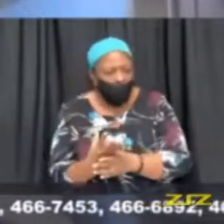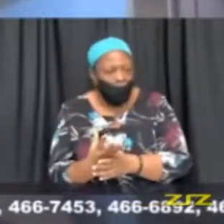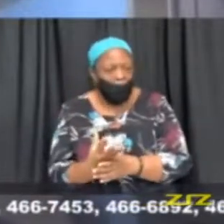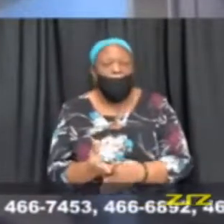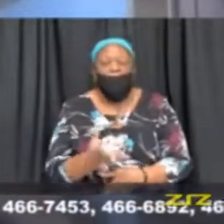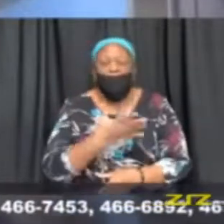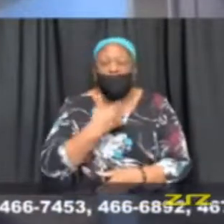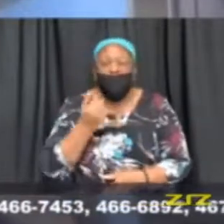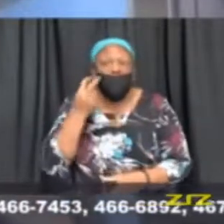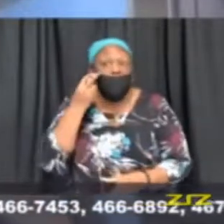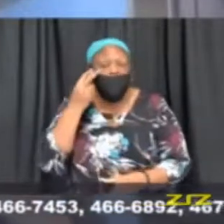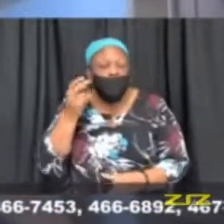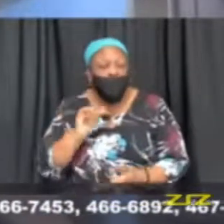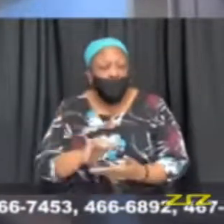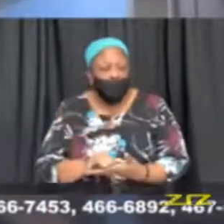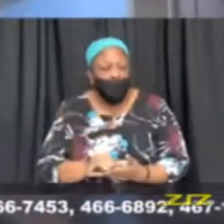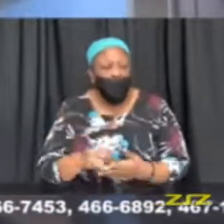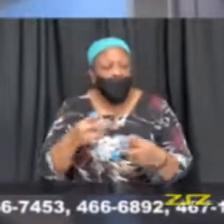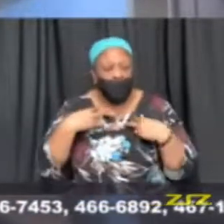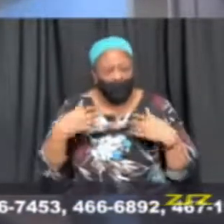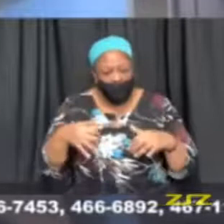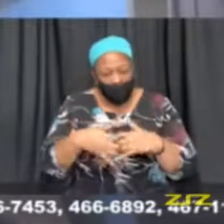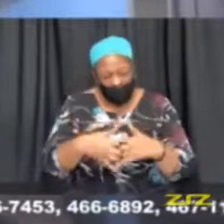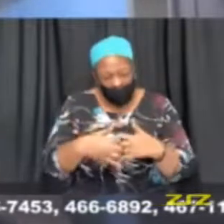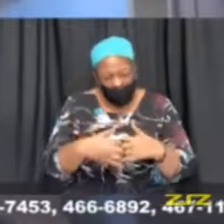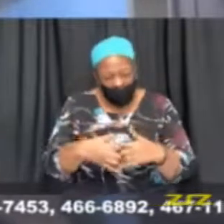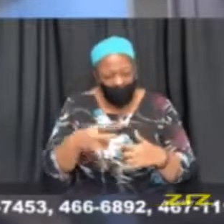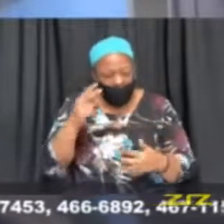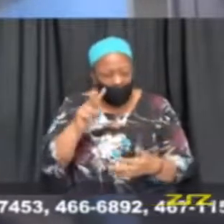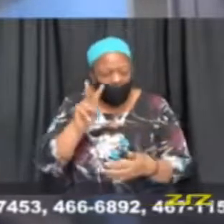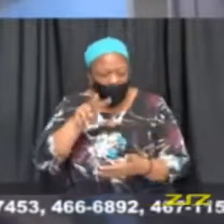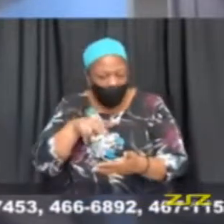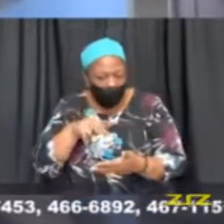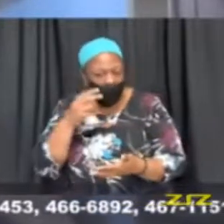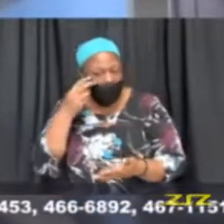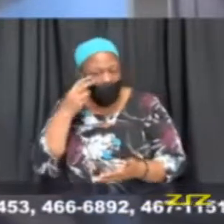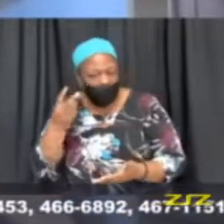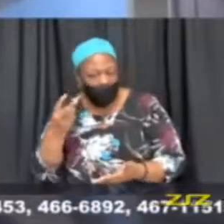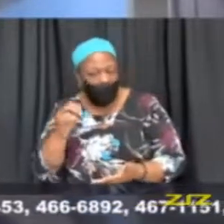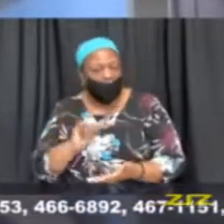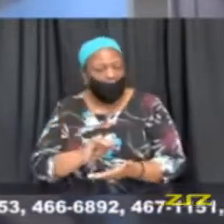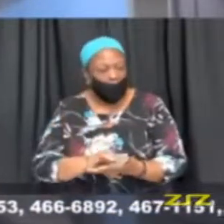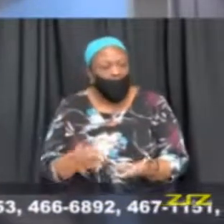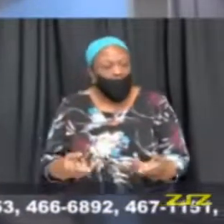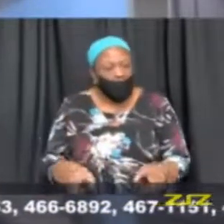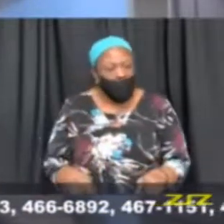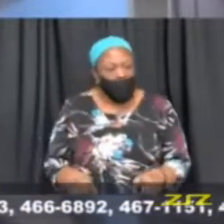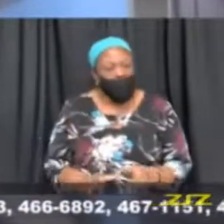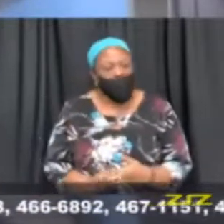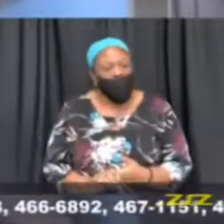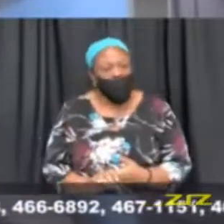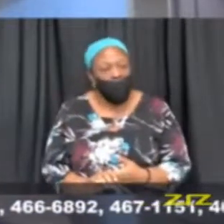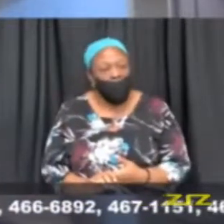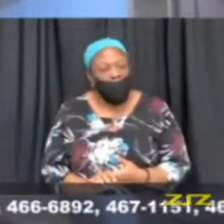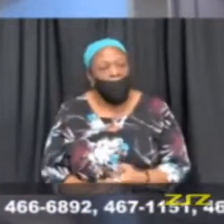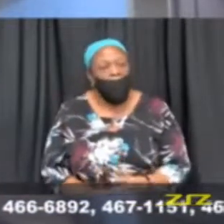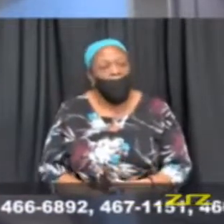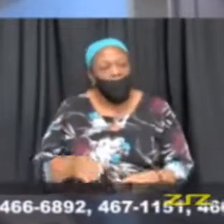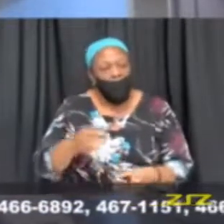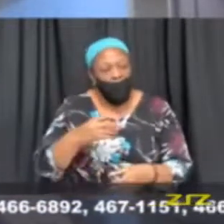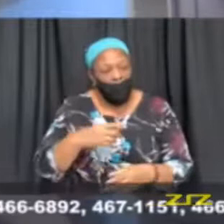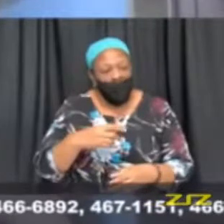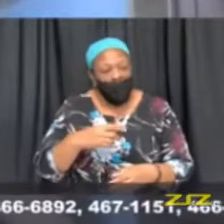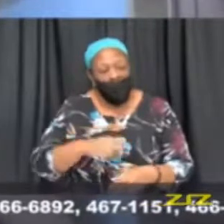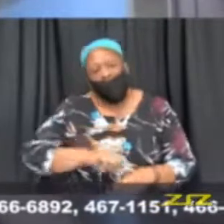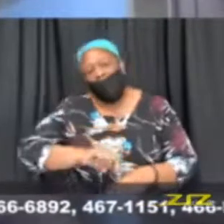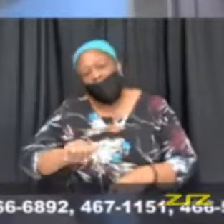shape of the volcano. And it allows us to see whether or not that is happening. And the other tool is the geochemistry, which is the thing